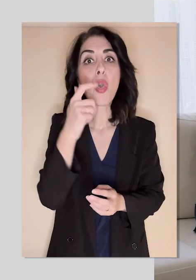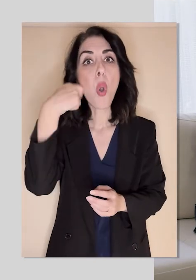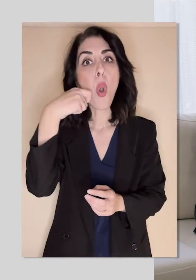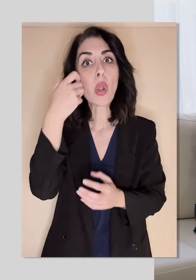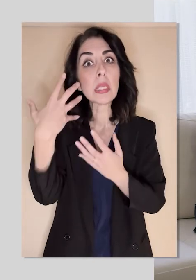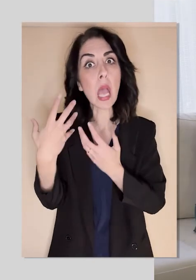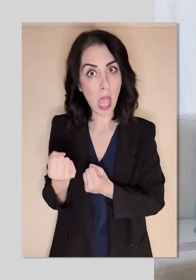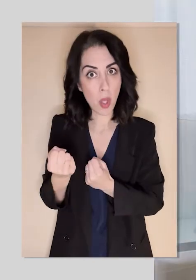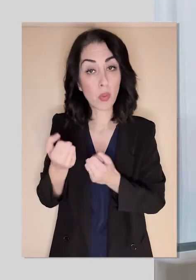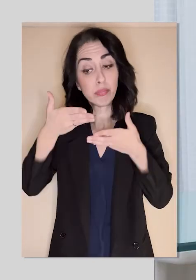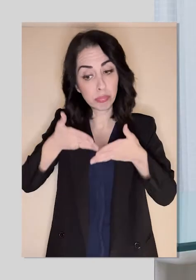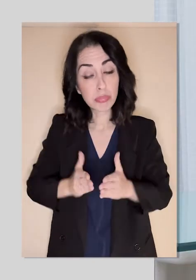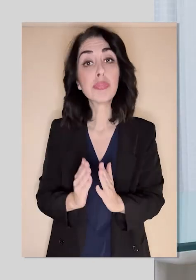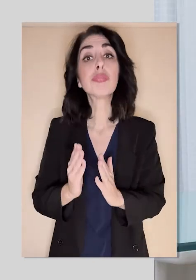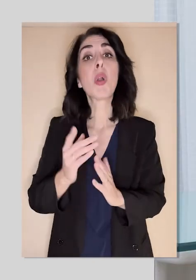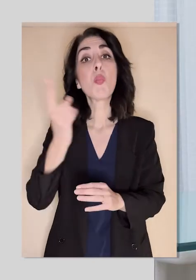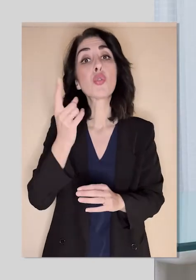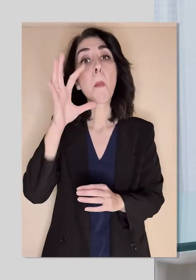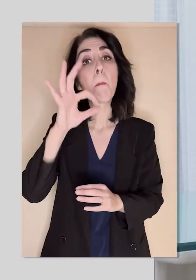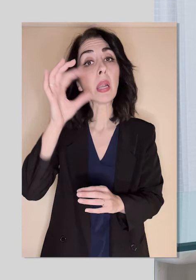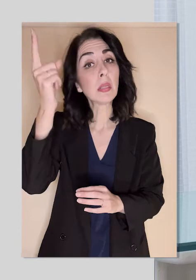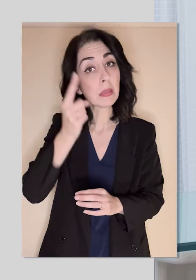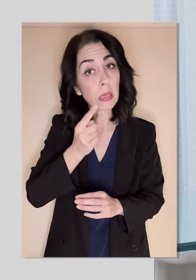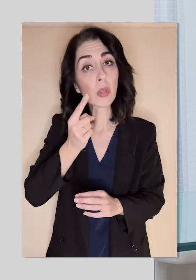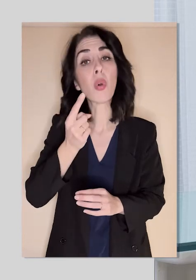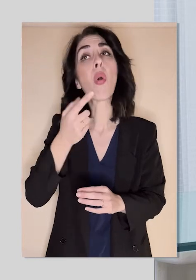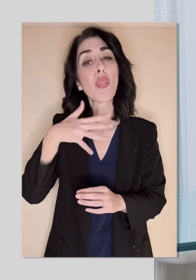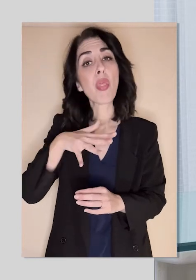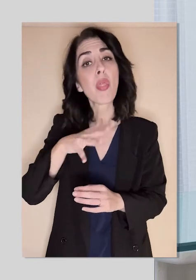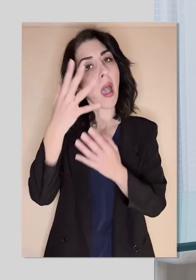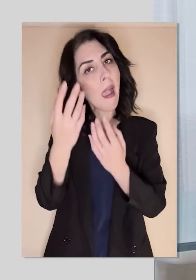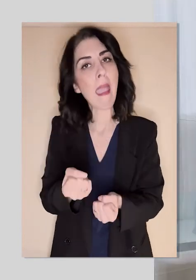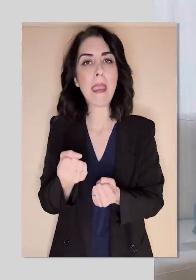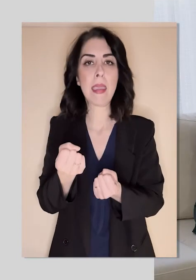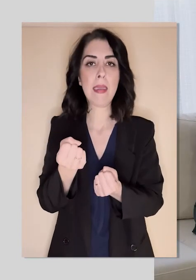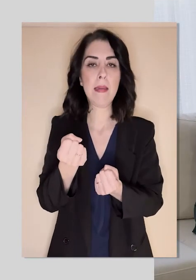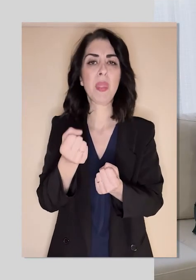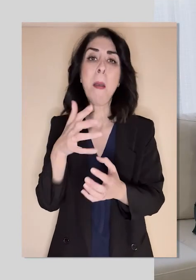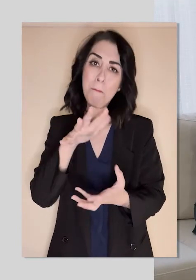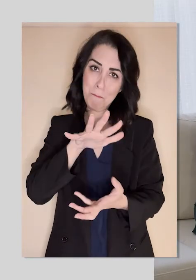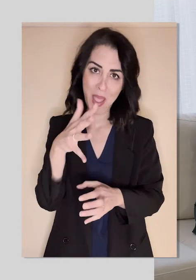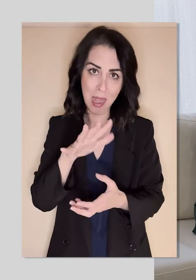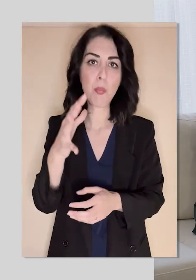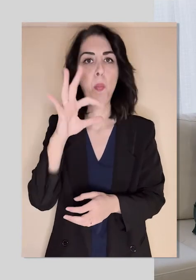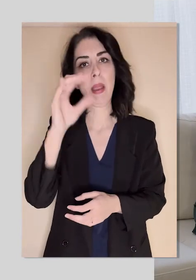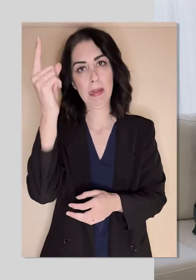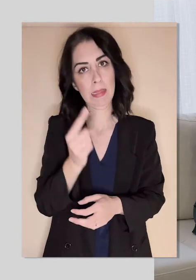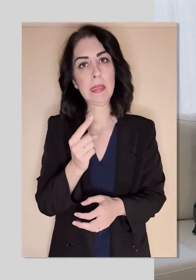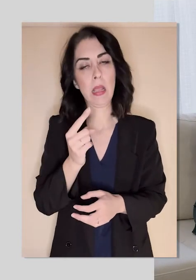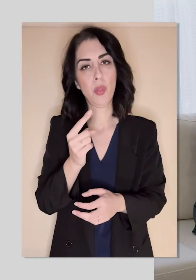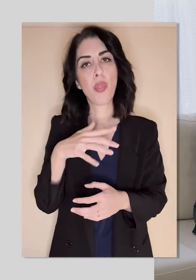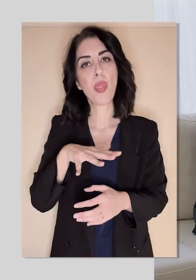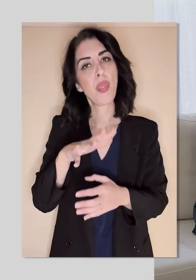50% chance of having migraine. That's not an exact number, but a round number. If one of your parents have it, it might